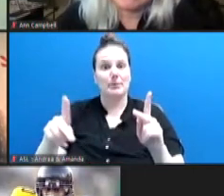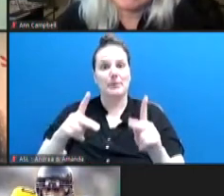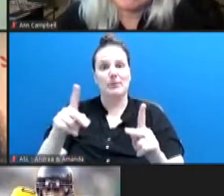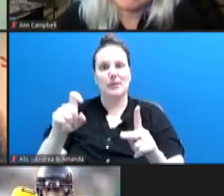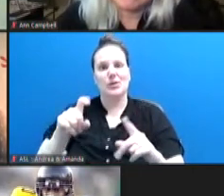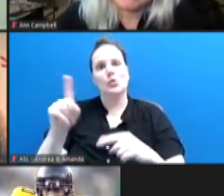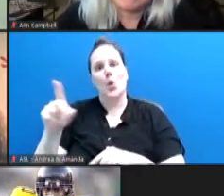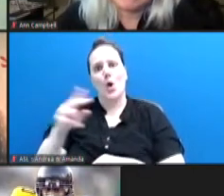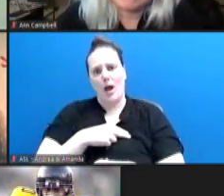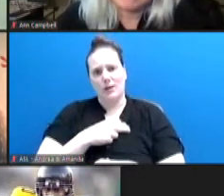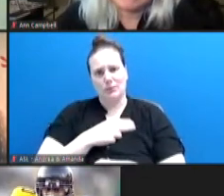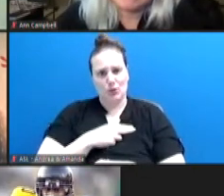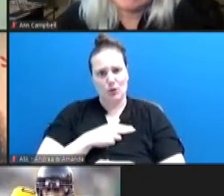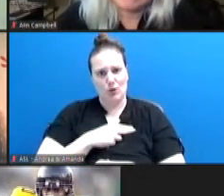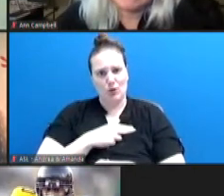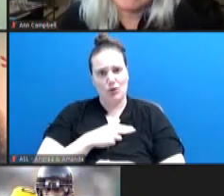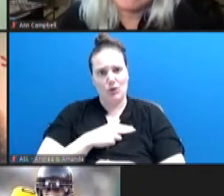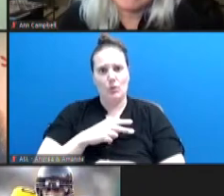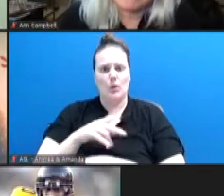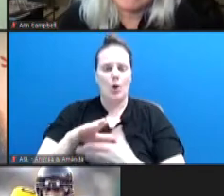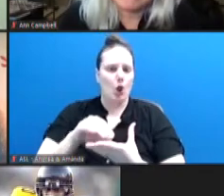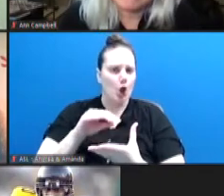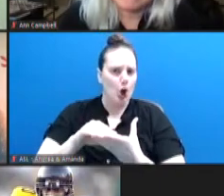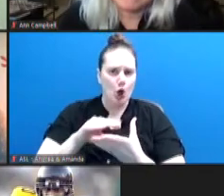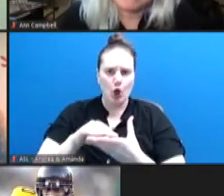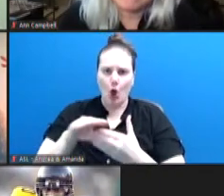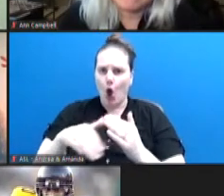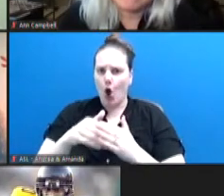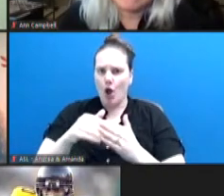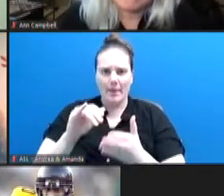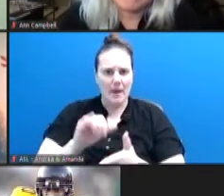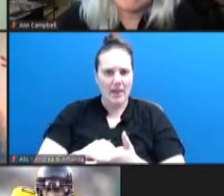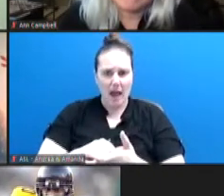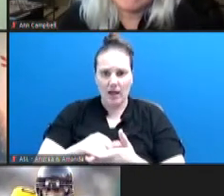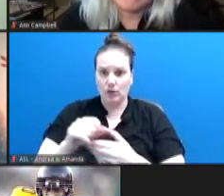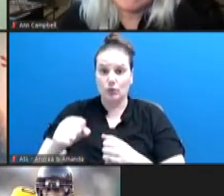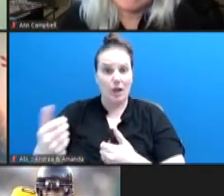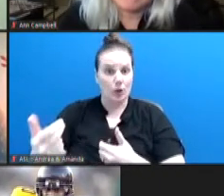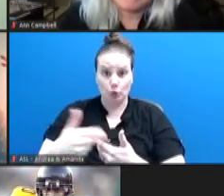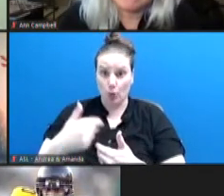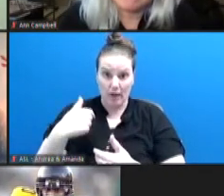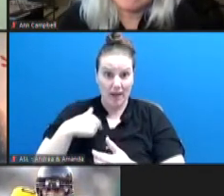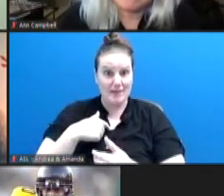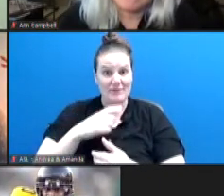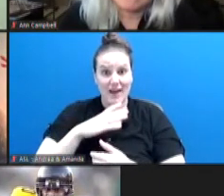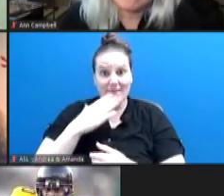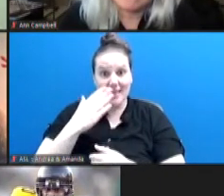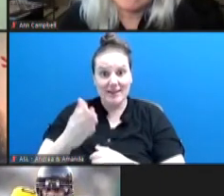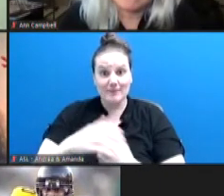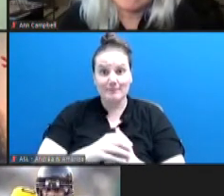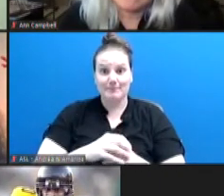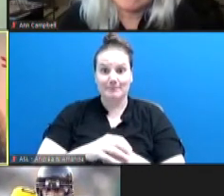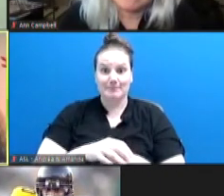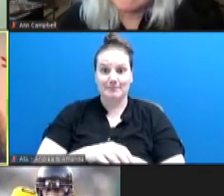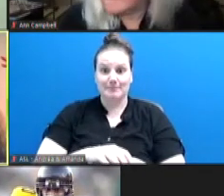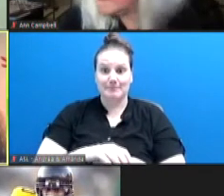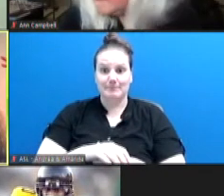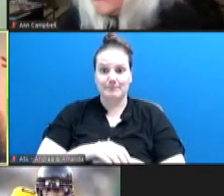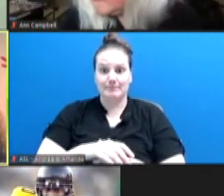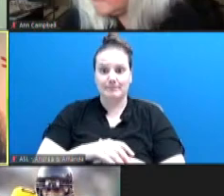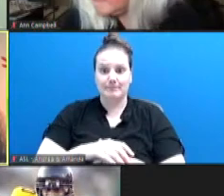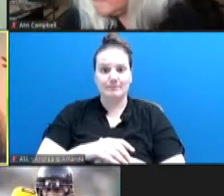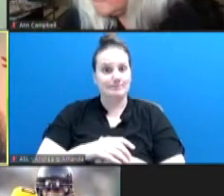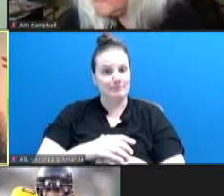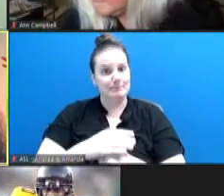a hospital. So we're going to be learning all about that, and you're welcome to join us. Thank you. Thank you so much,